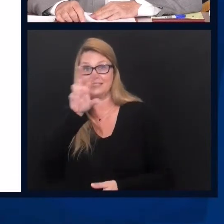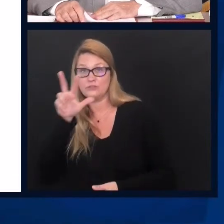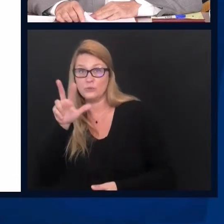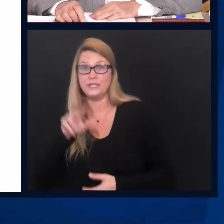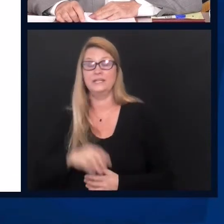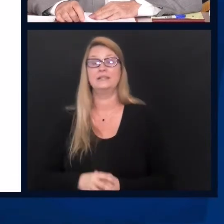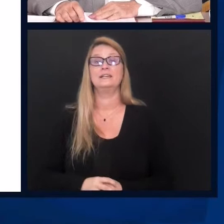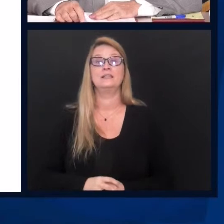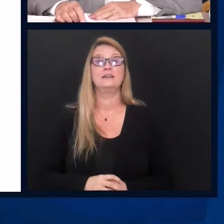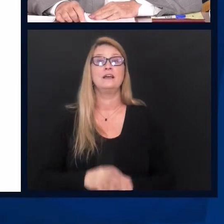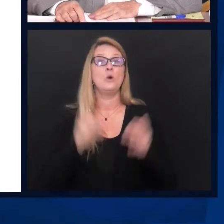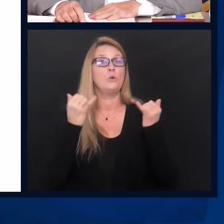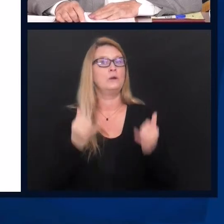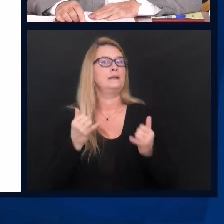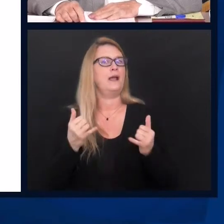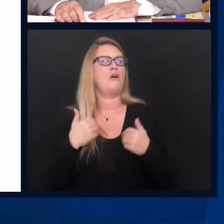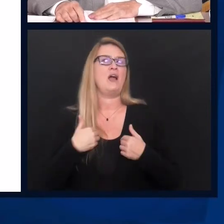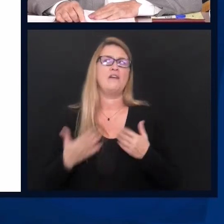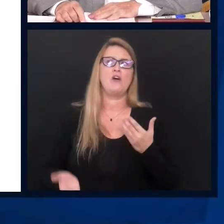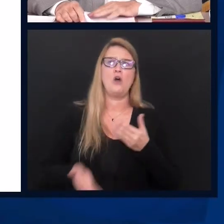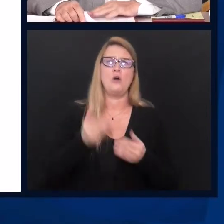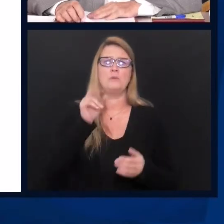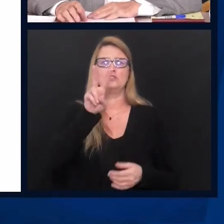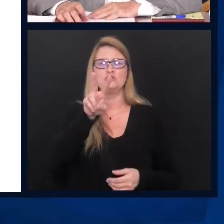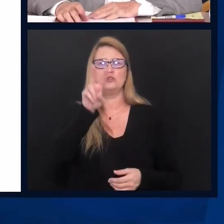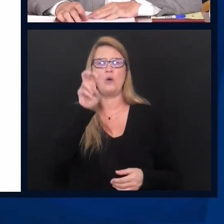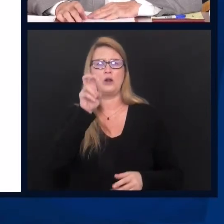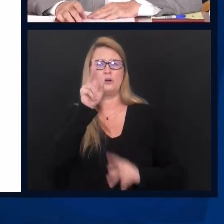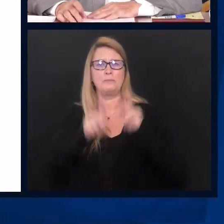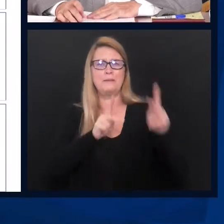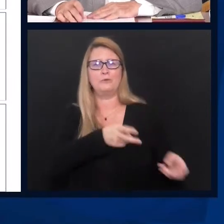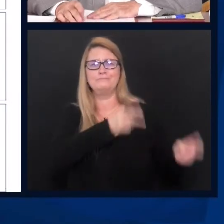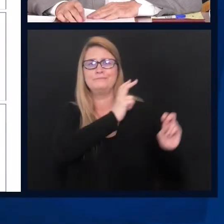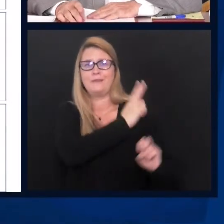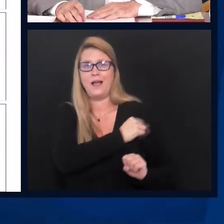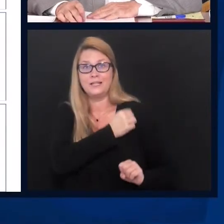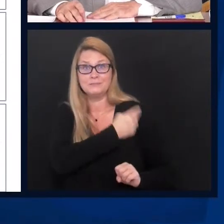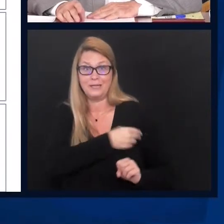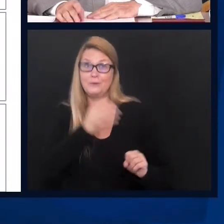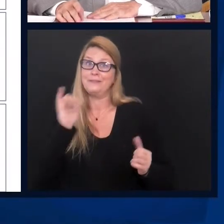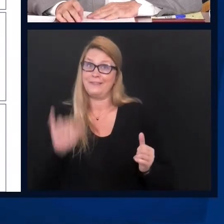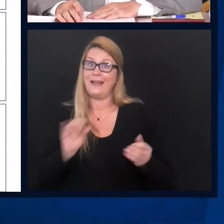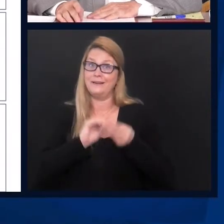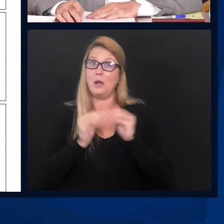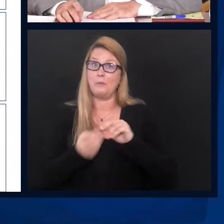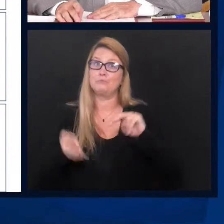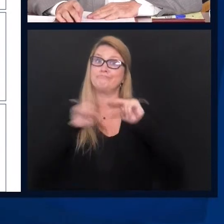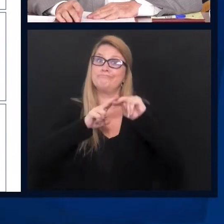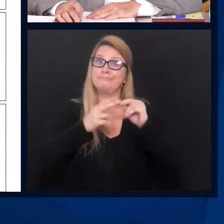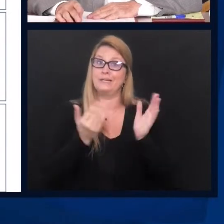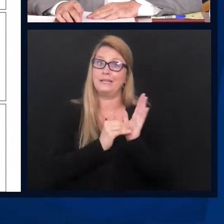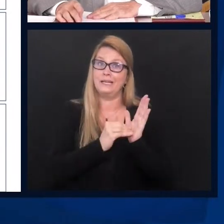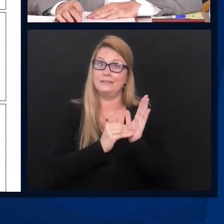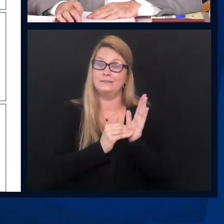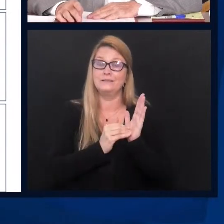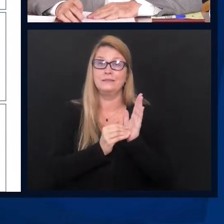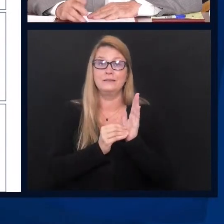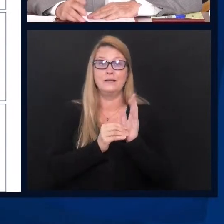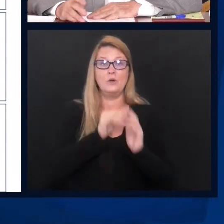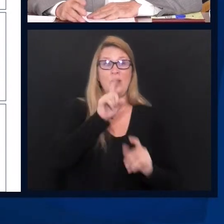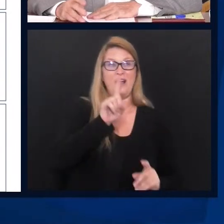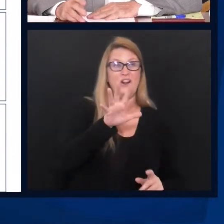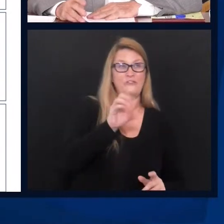128,563. We now have almost 200 people hospitalized again. We've jumped up, from around 150